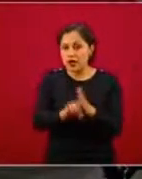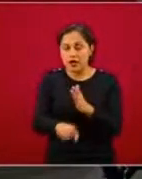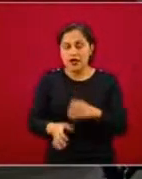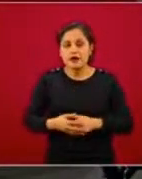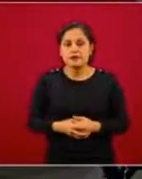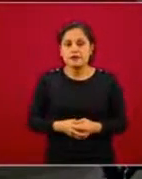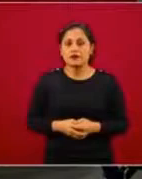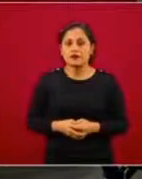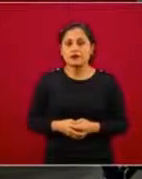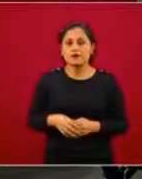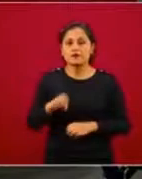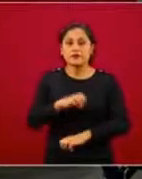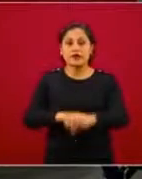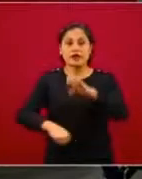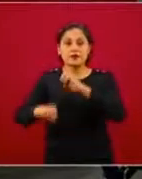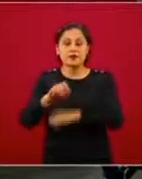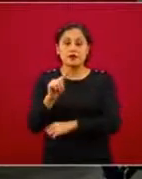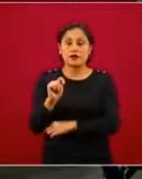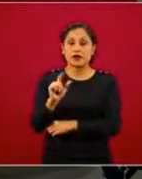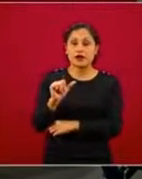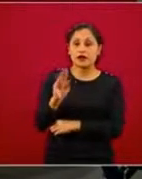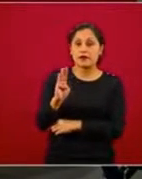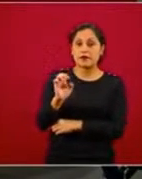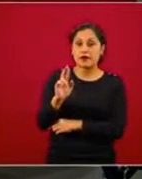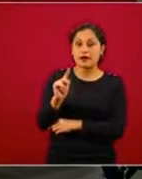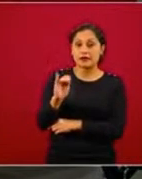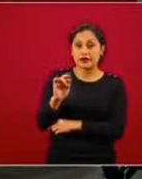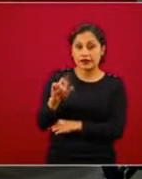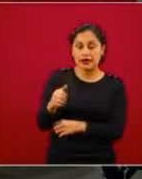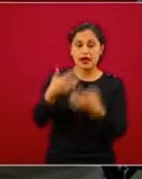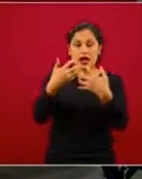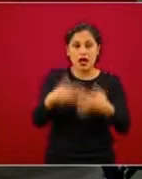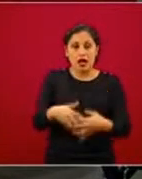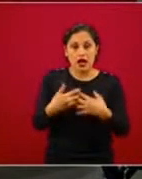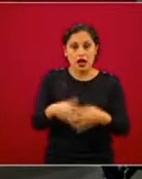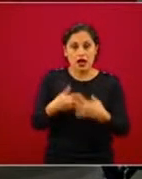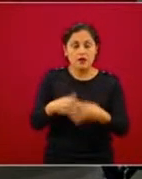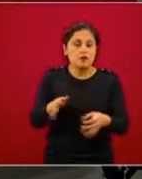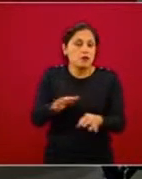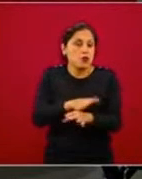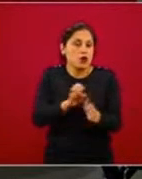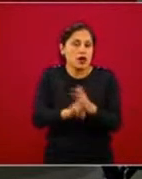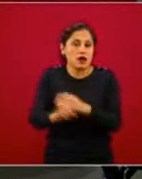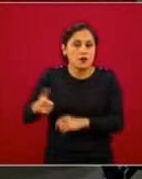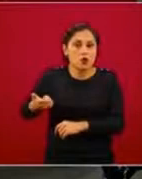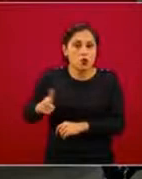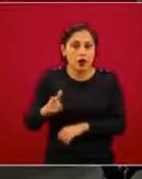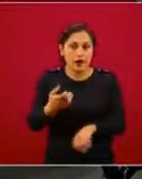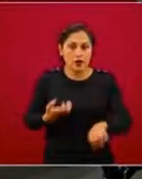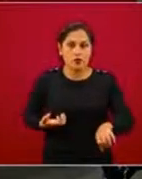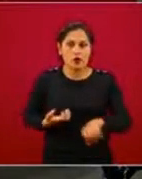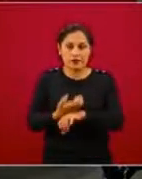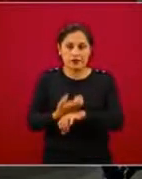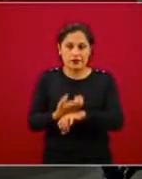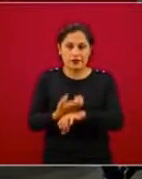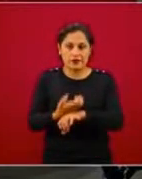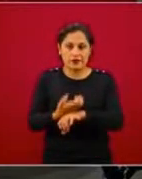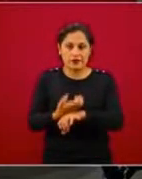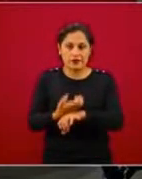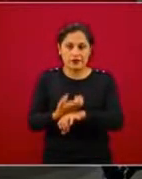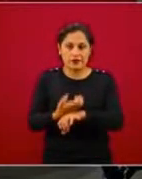are involved with companies like this is, for example, factories in states like